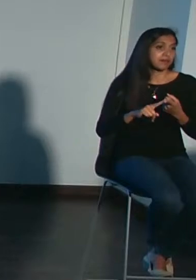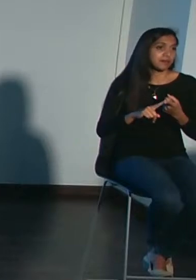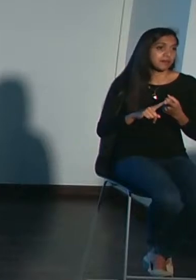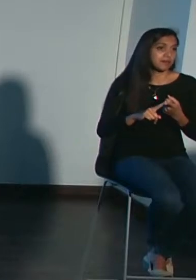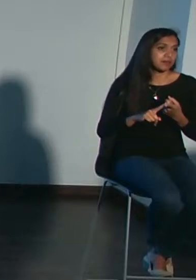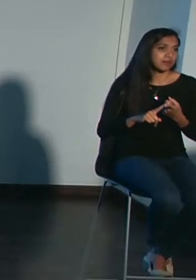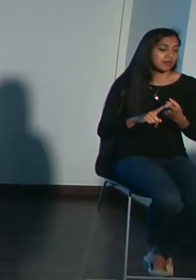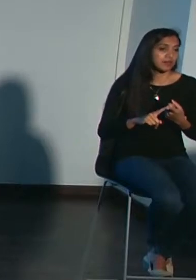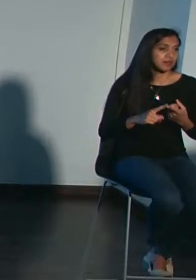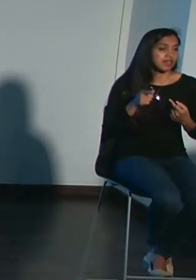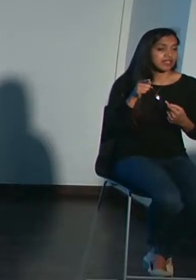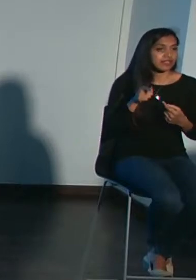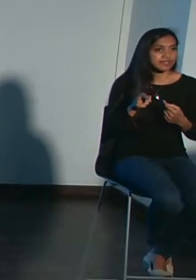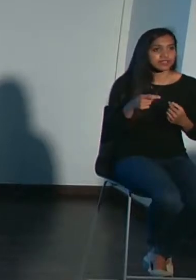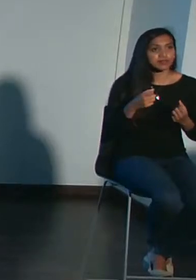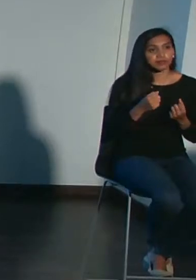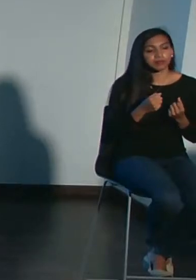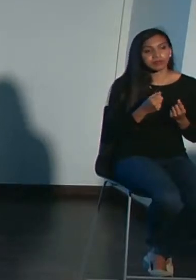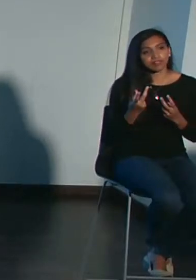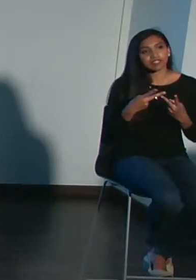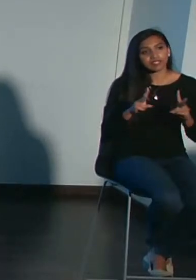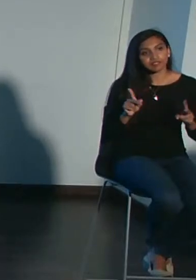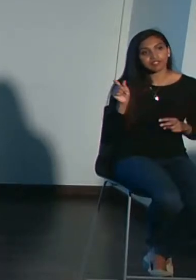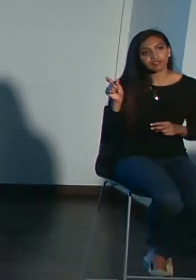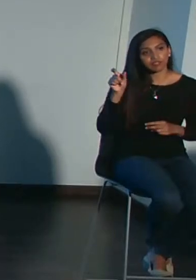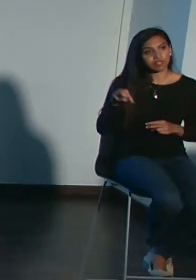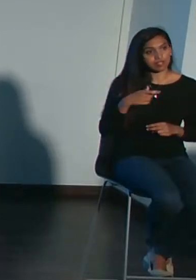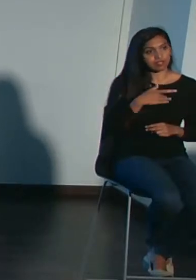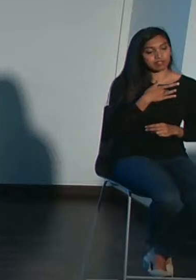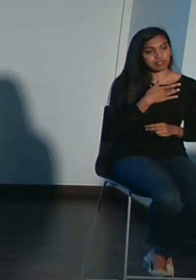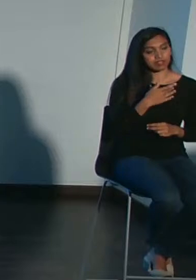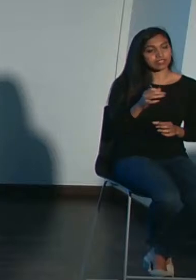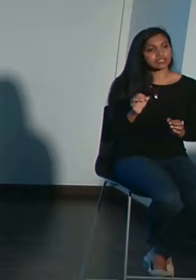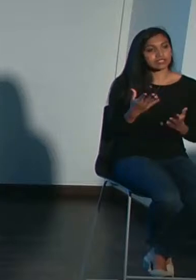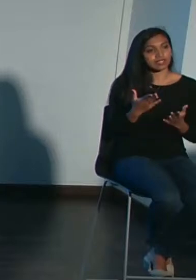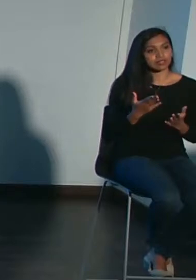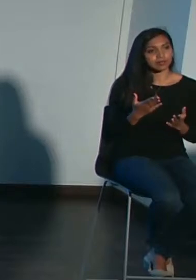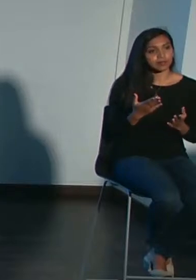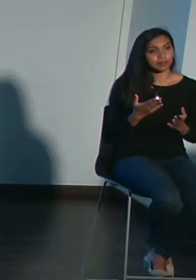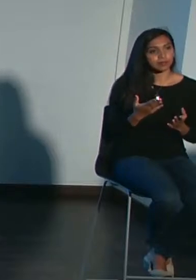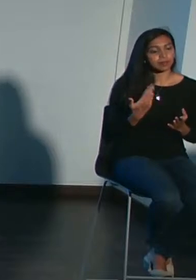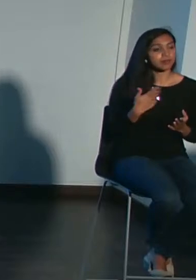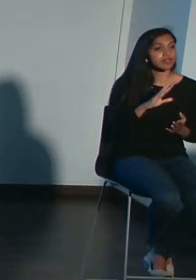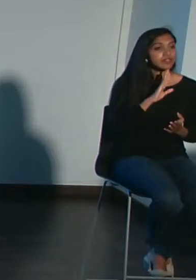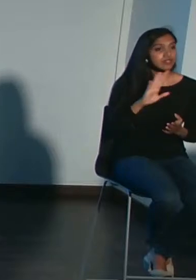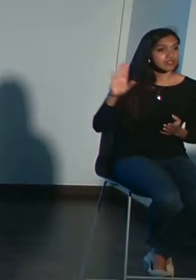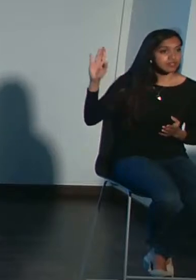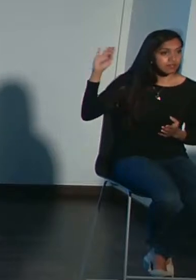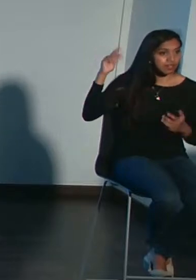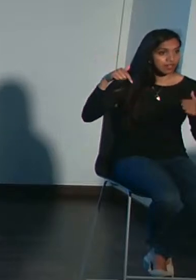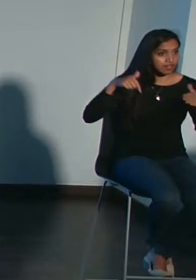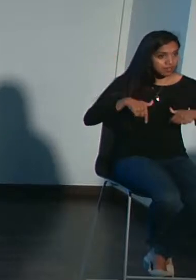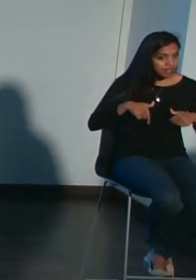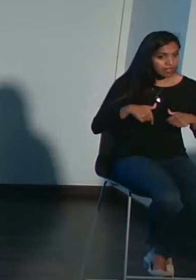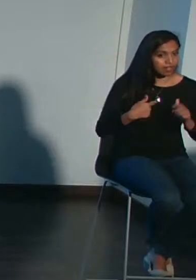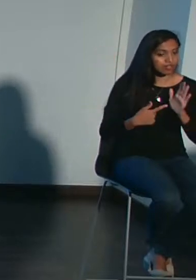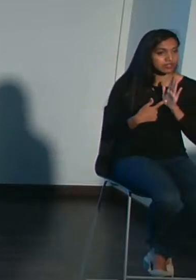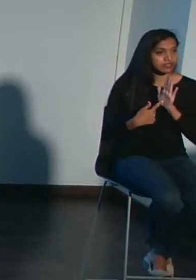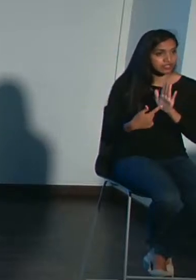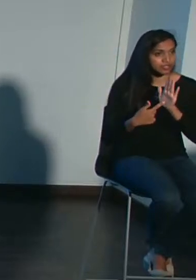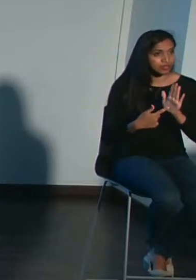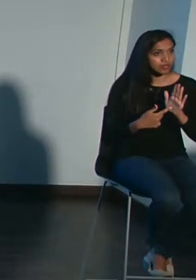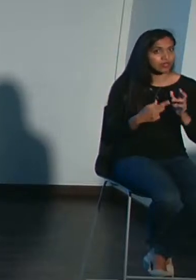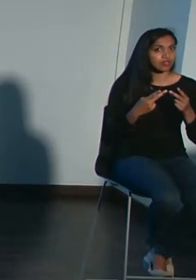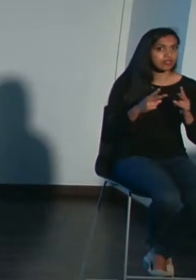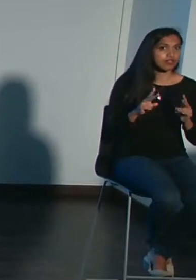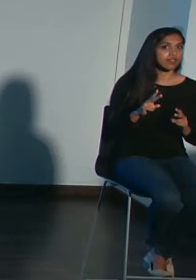was way more incessant on my part actually in the beginning. But I think that had a very different spirit to now this feeling of like,